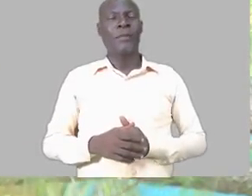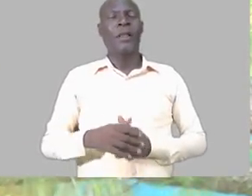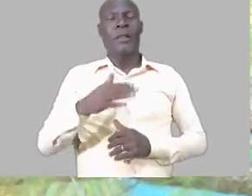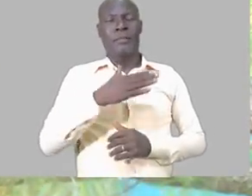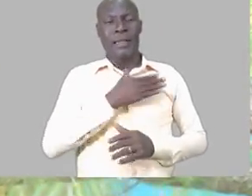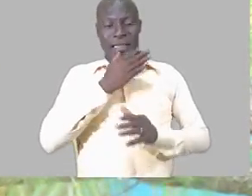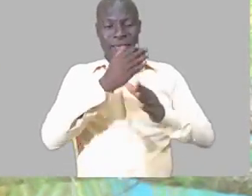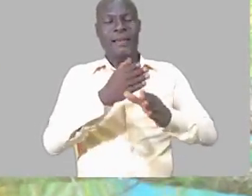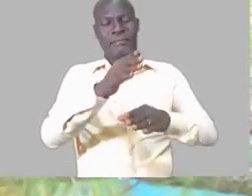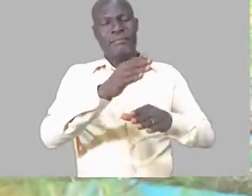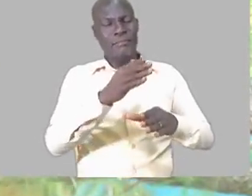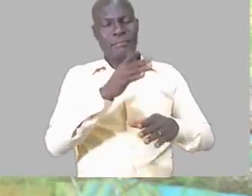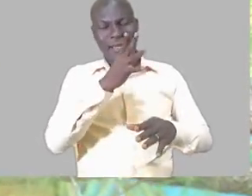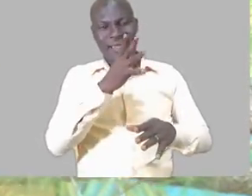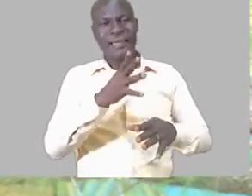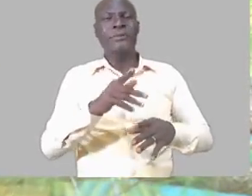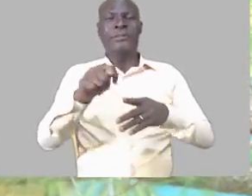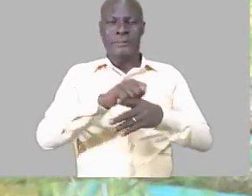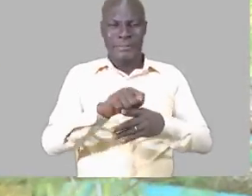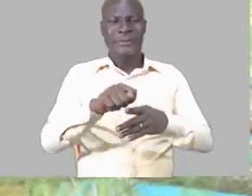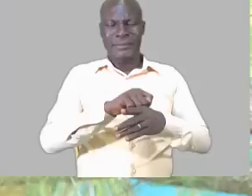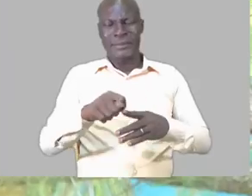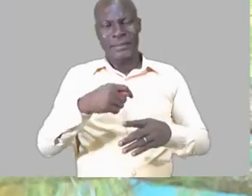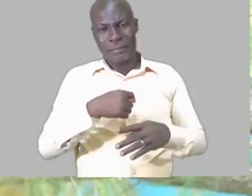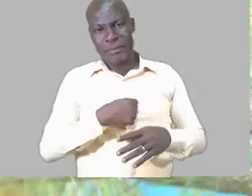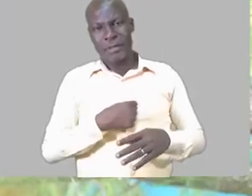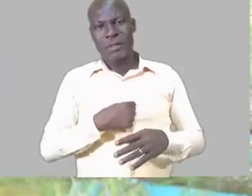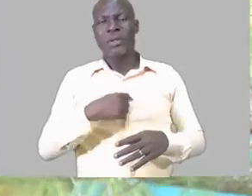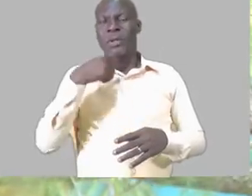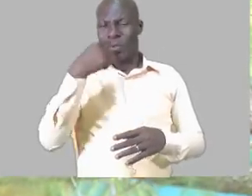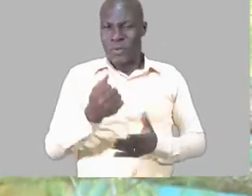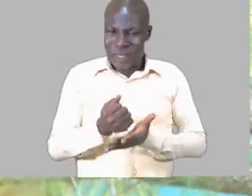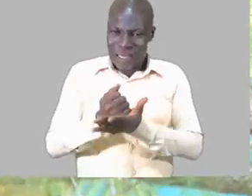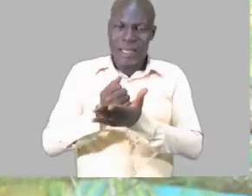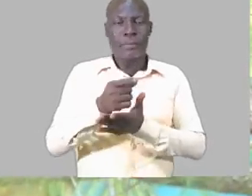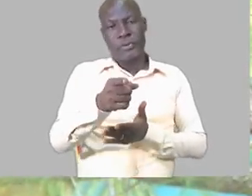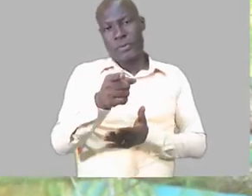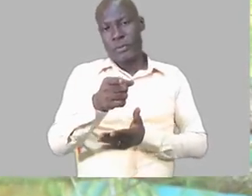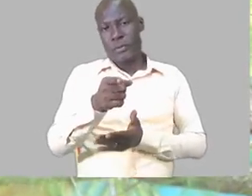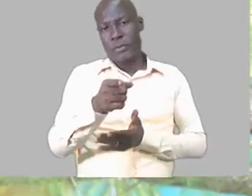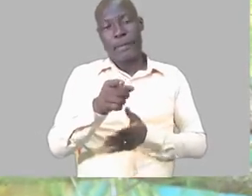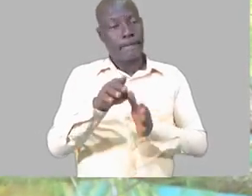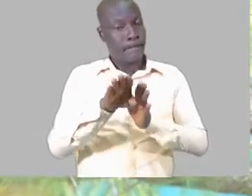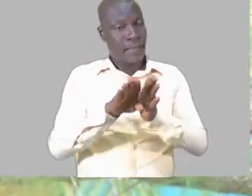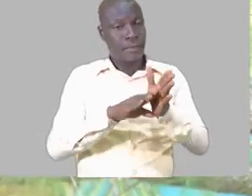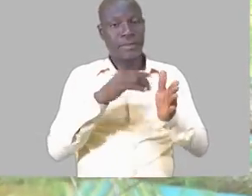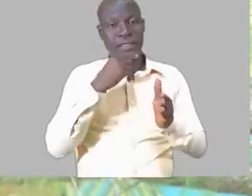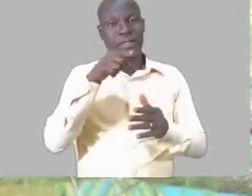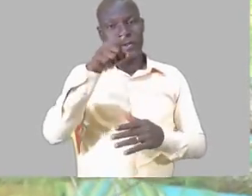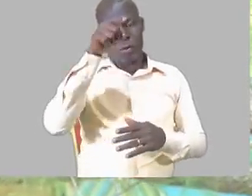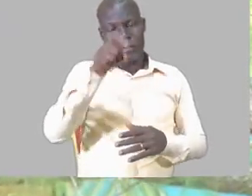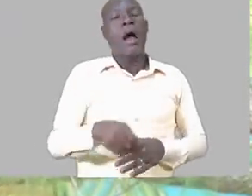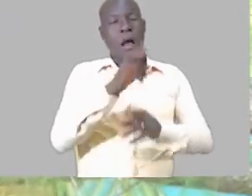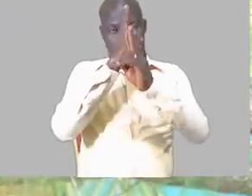sa sa ma me no a wetete ne bawure mu a wahwe wo no bible say you must